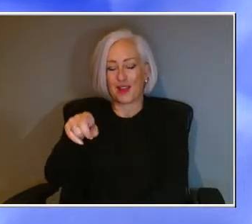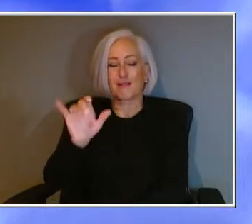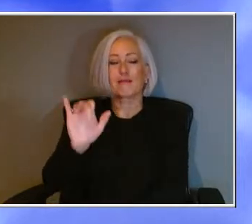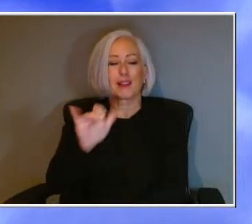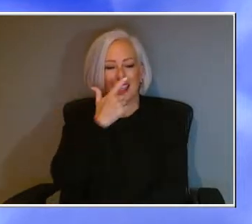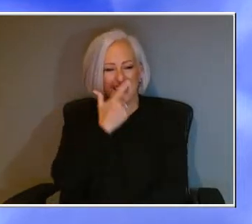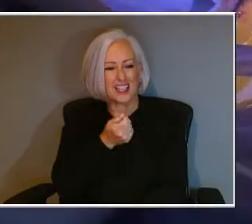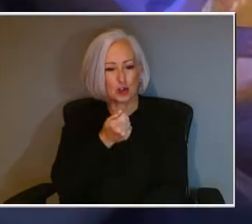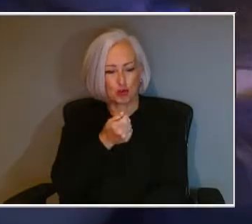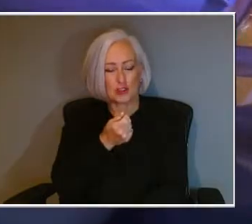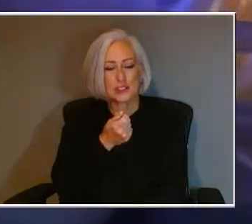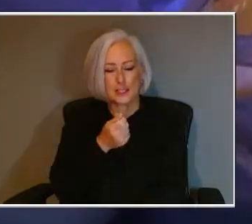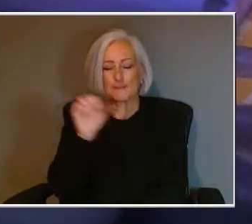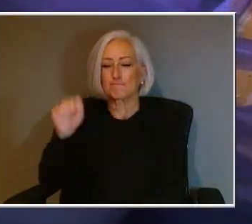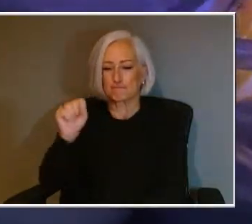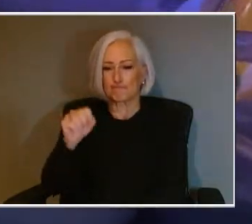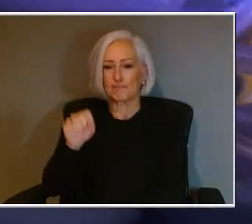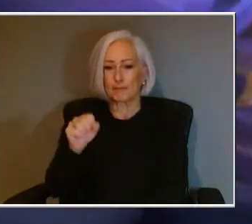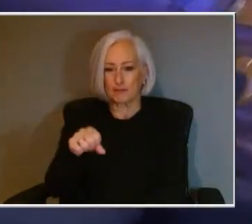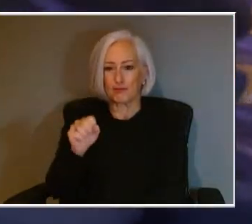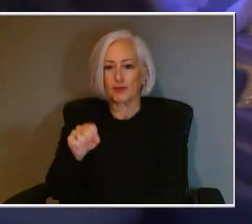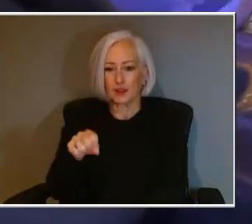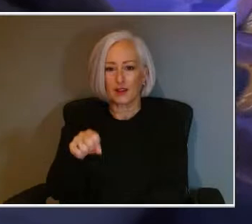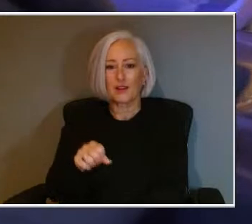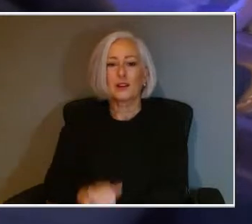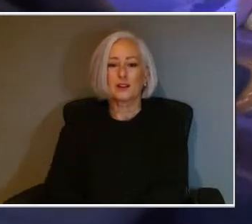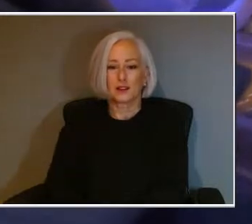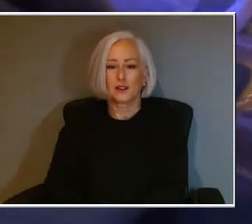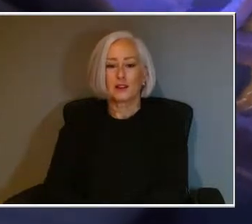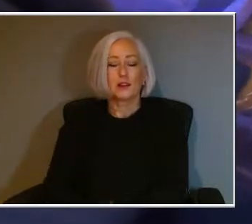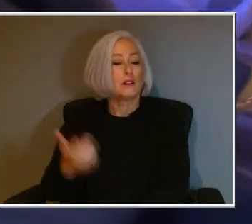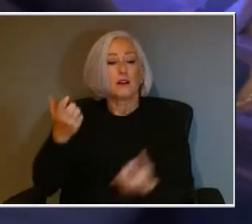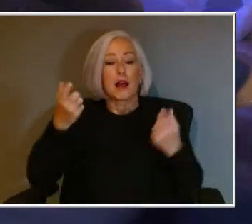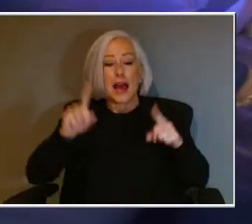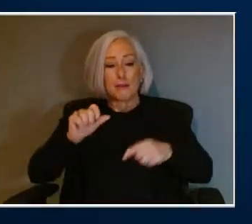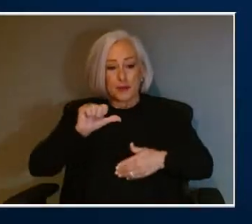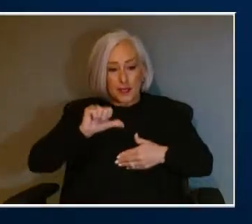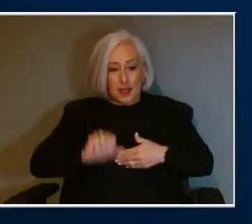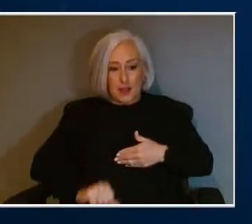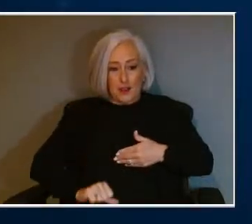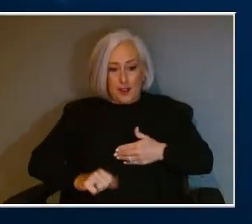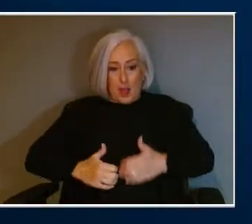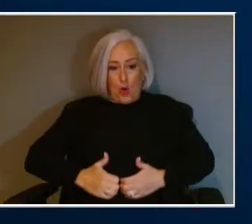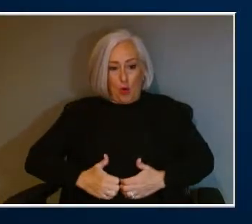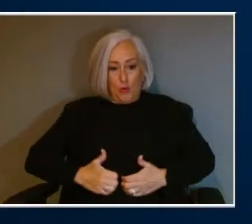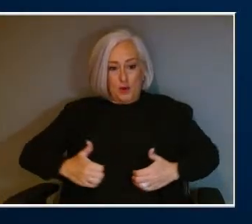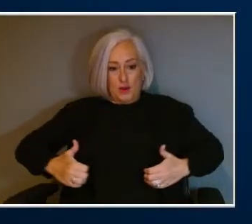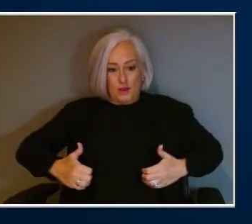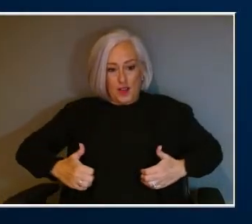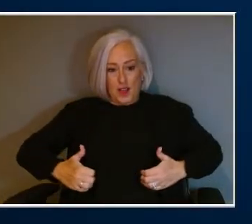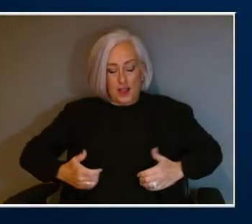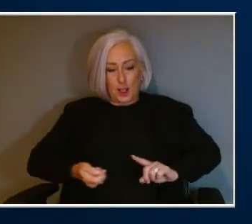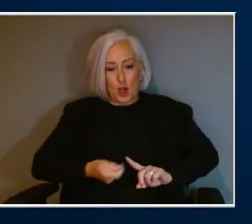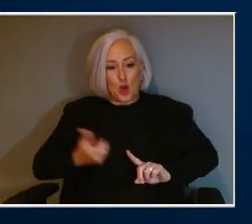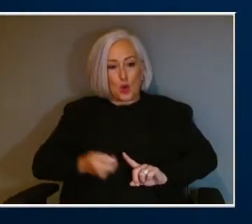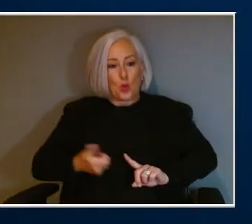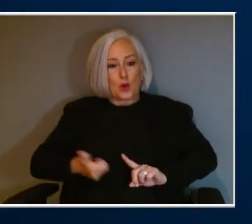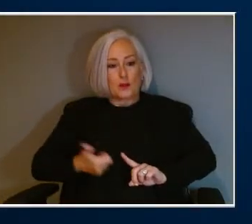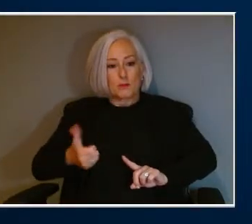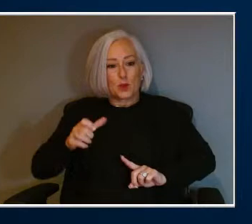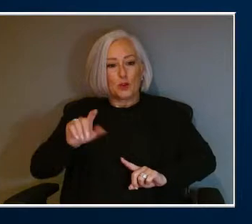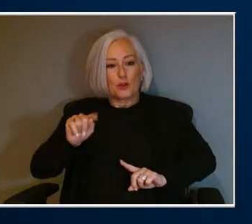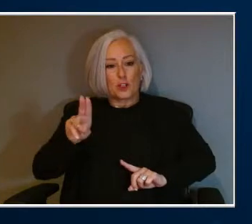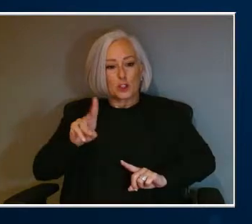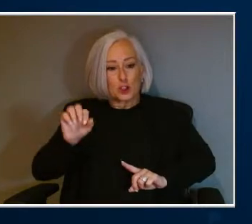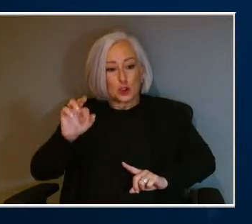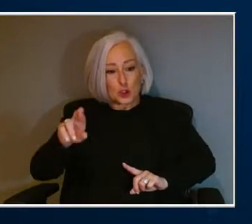exactly. Basically the surgeon opens up the abdomen, cuts out all the tumors, including the nodules that they find,